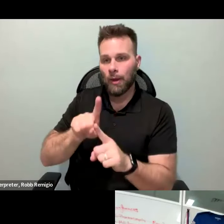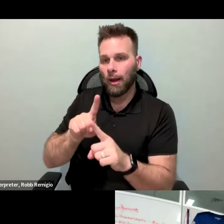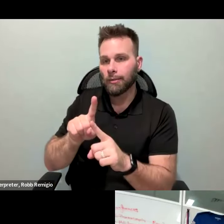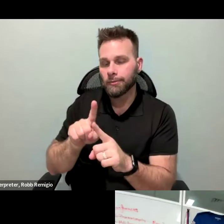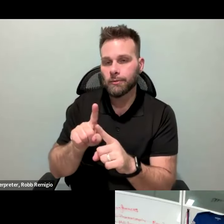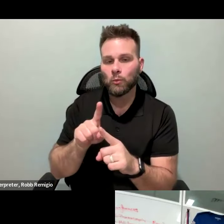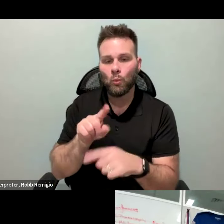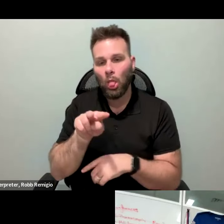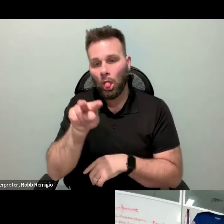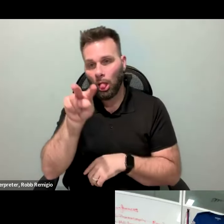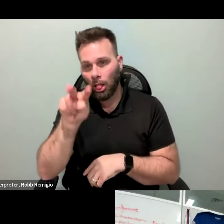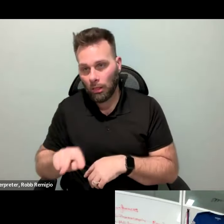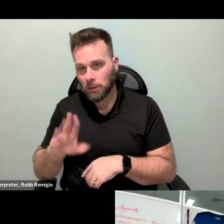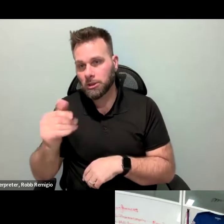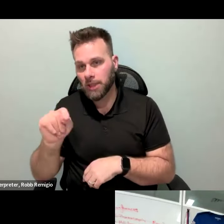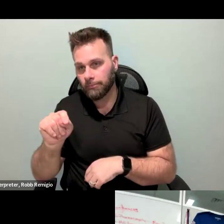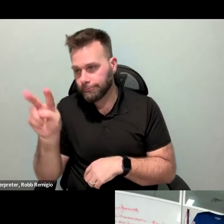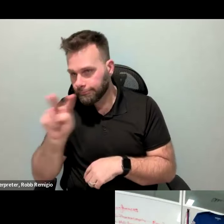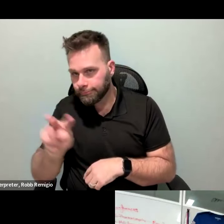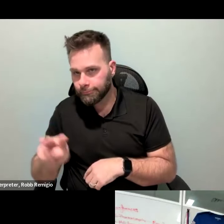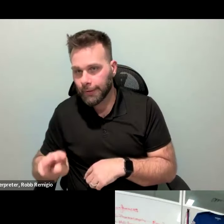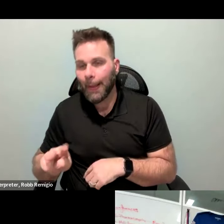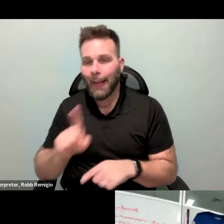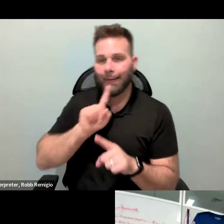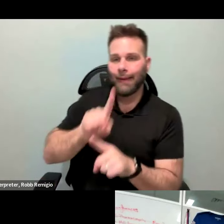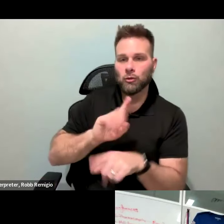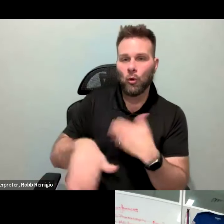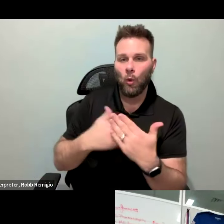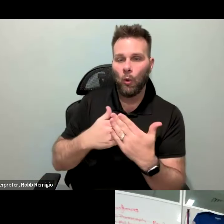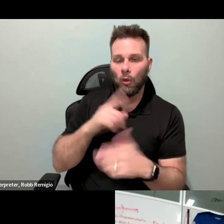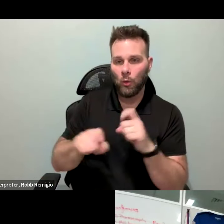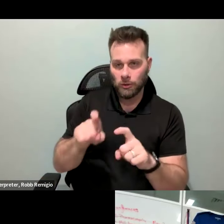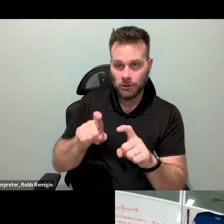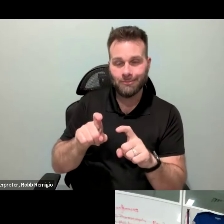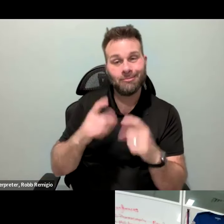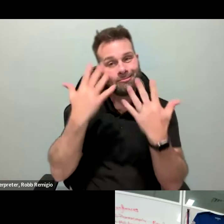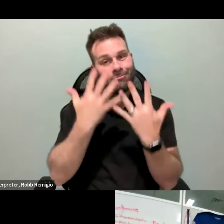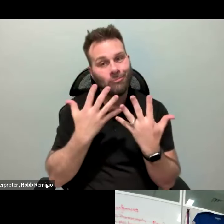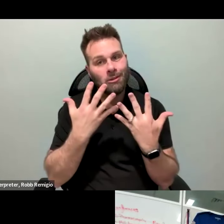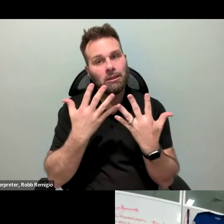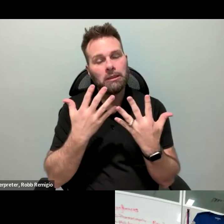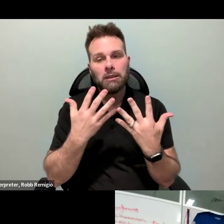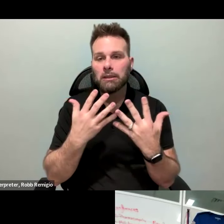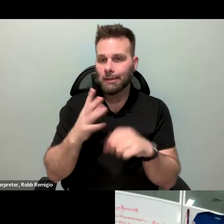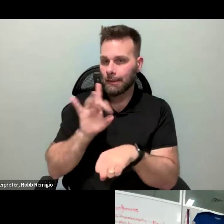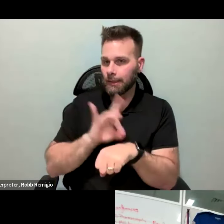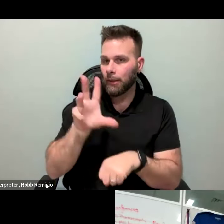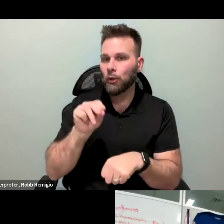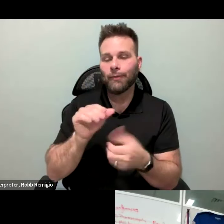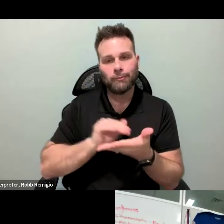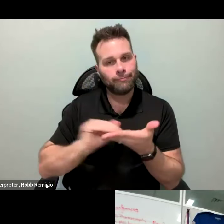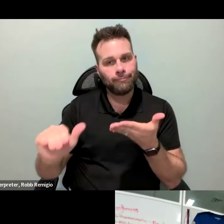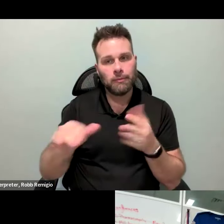and we'll answer all of the questions, but unfortunately we do have to close. Our interpreters are done